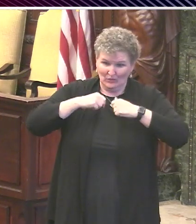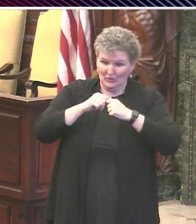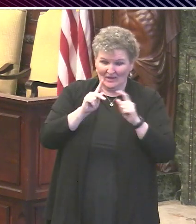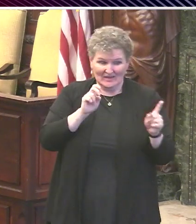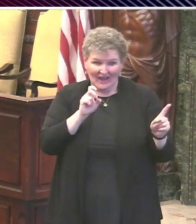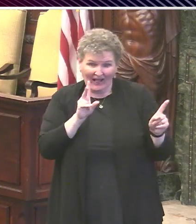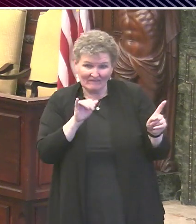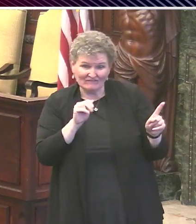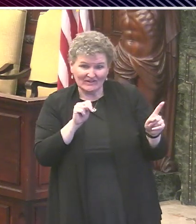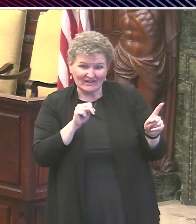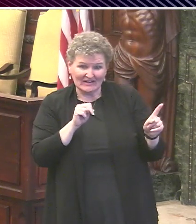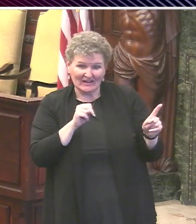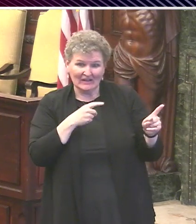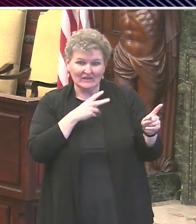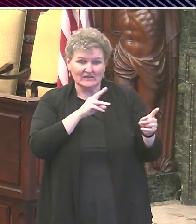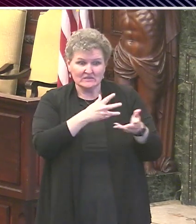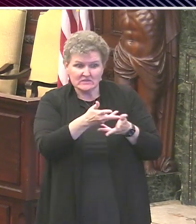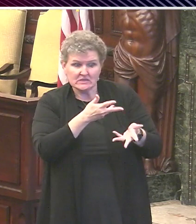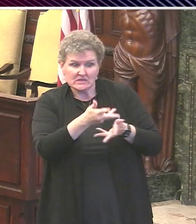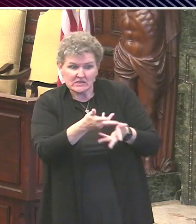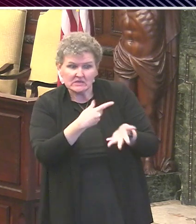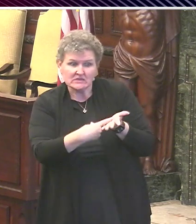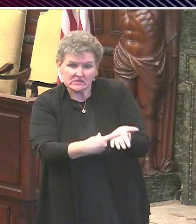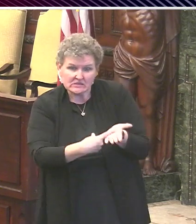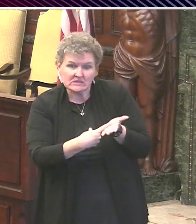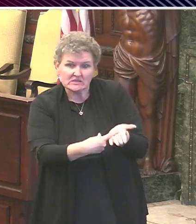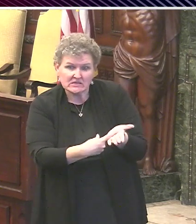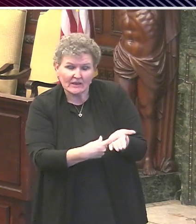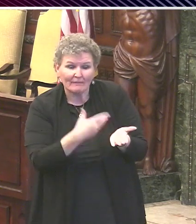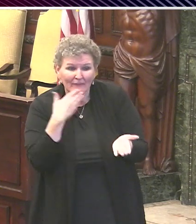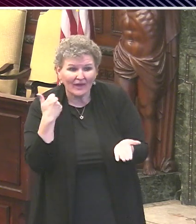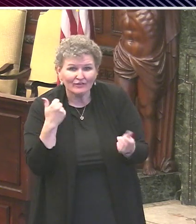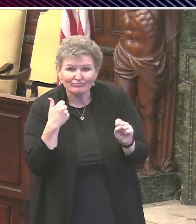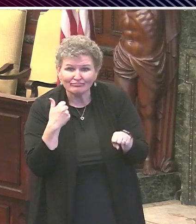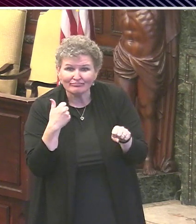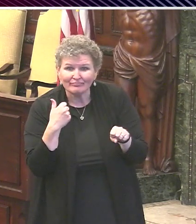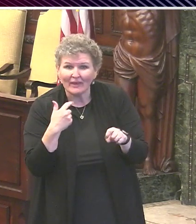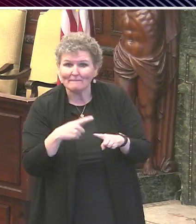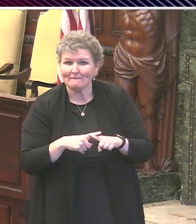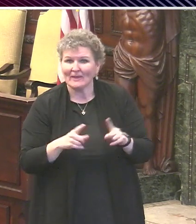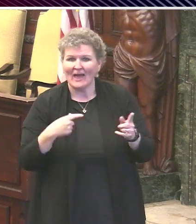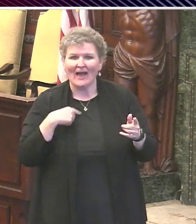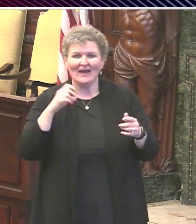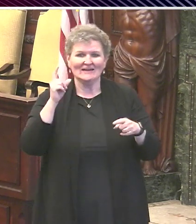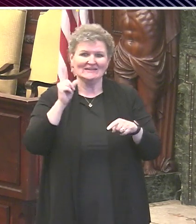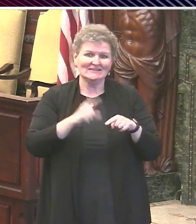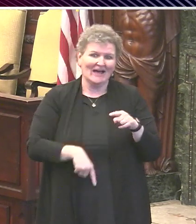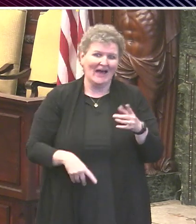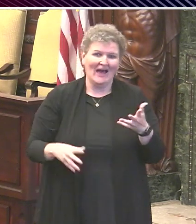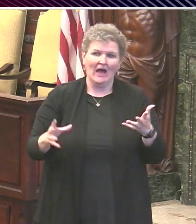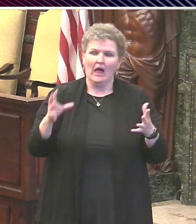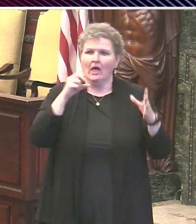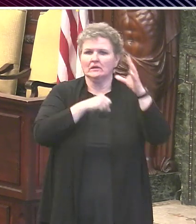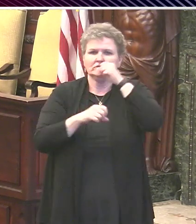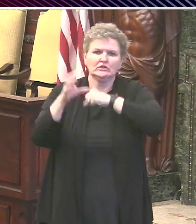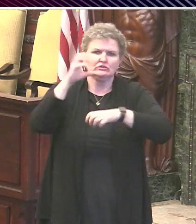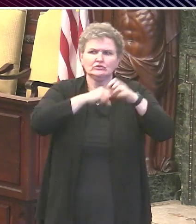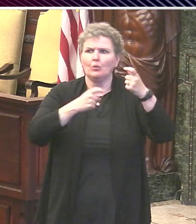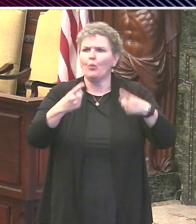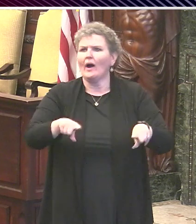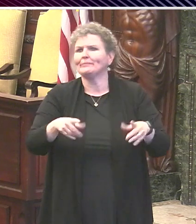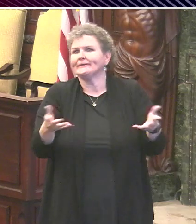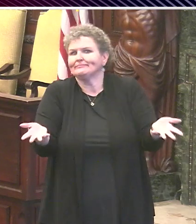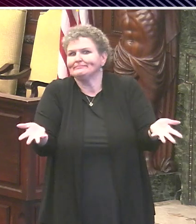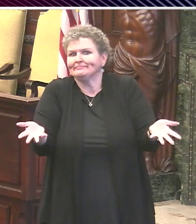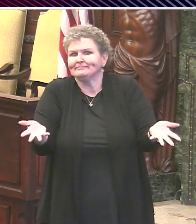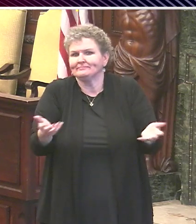point where they want to be and we would like them to be. I mean, there's nothing else. I can't speculate beyond that other than what we're trying in good faith to